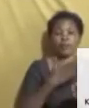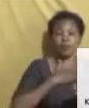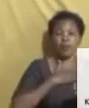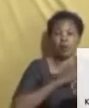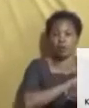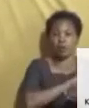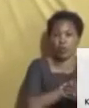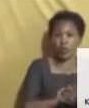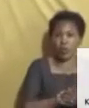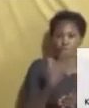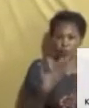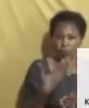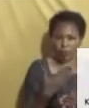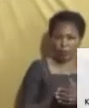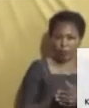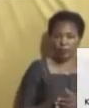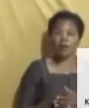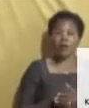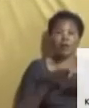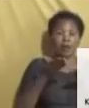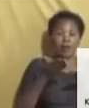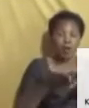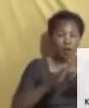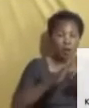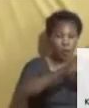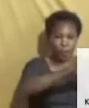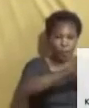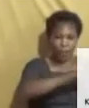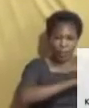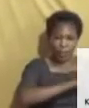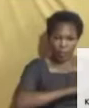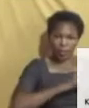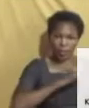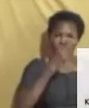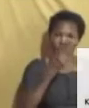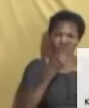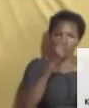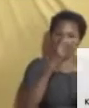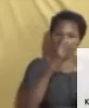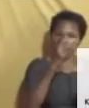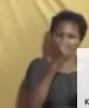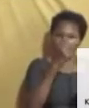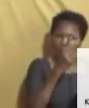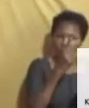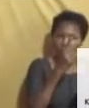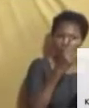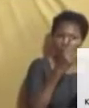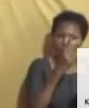authorities. Now, at page 241,